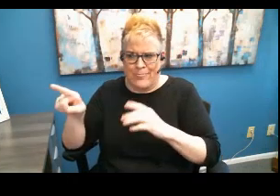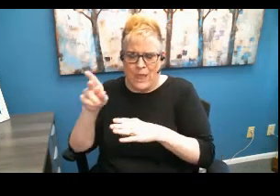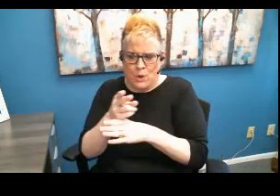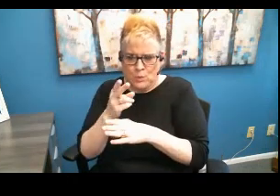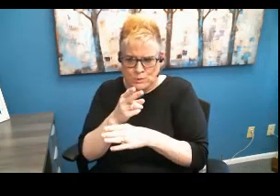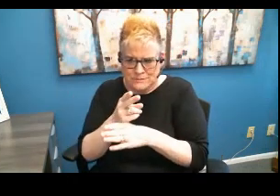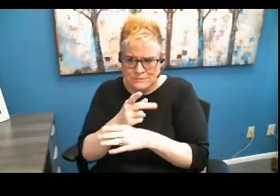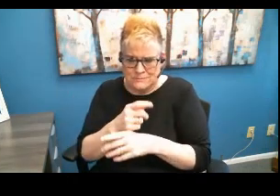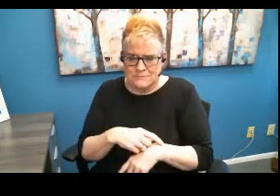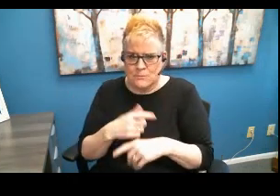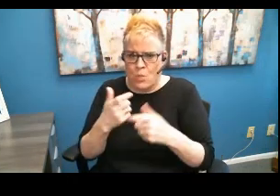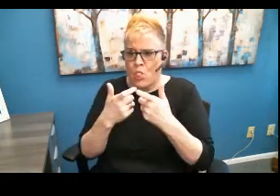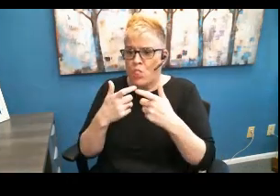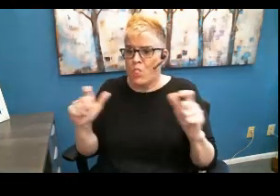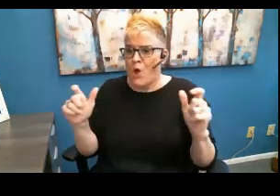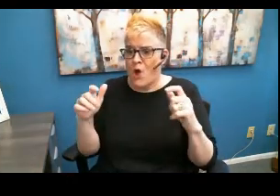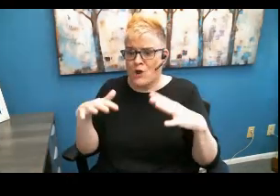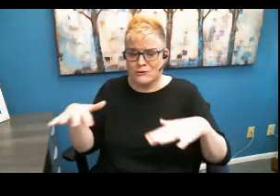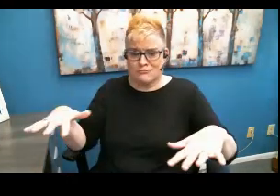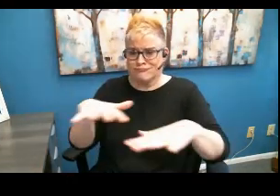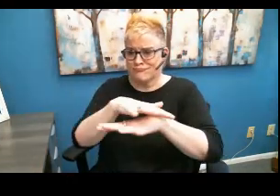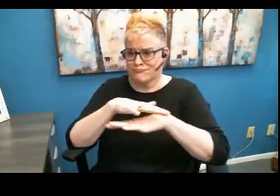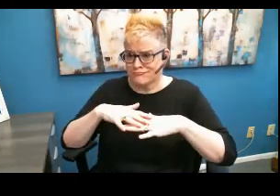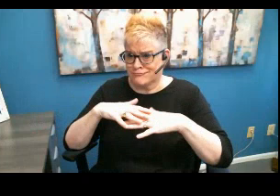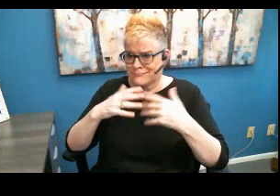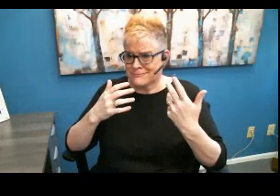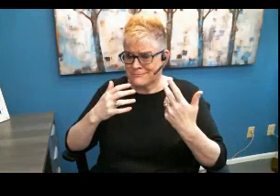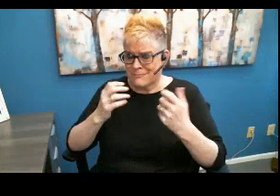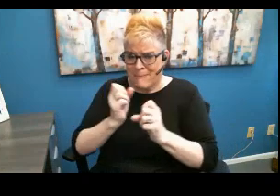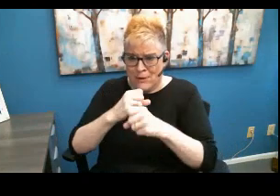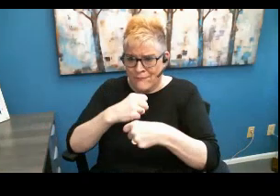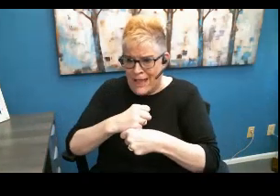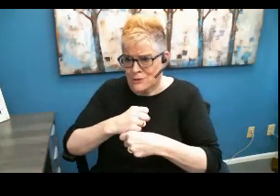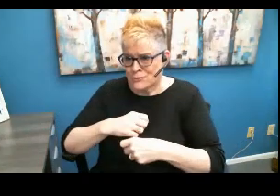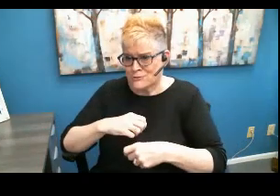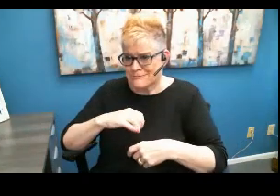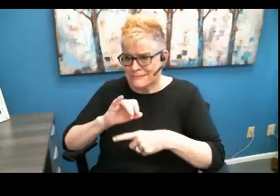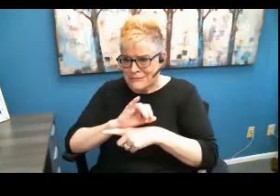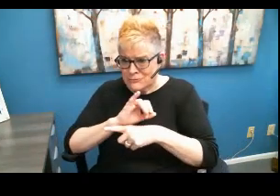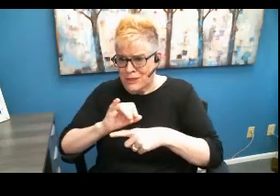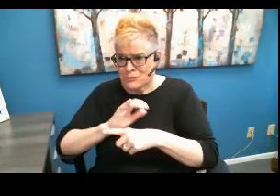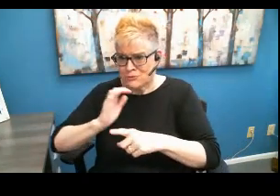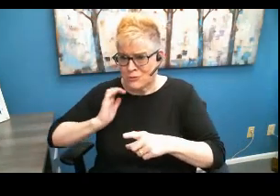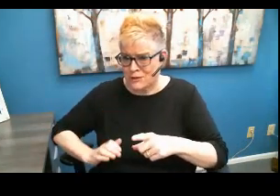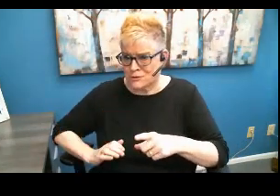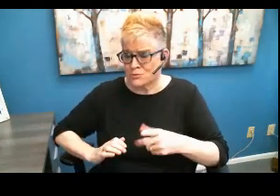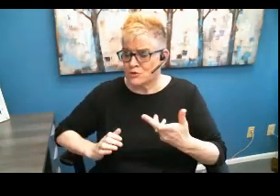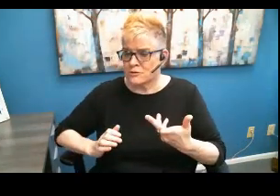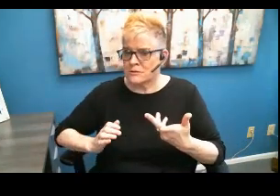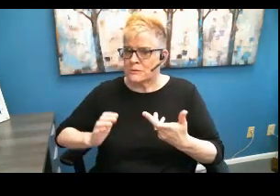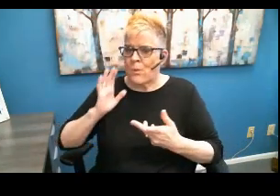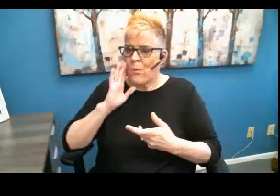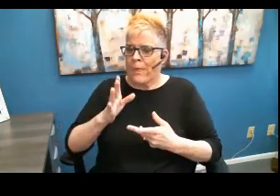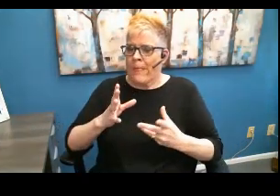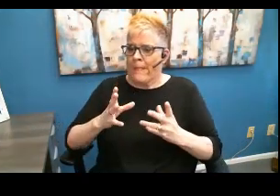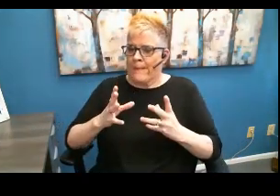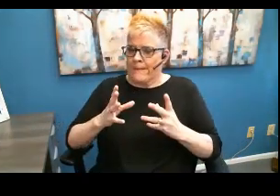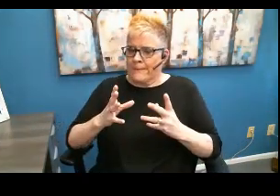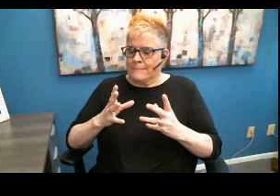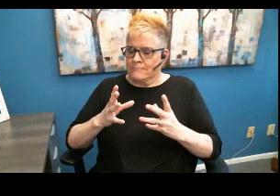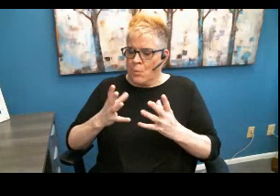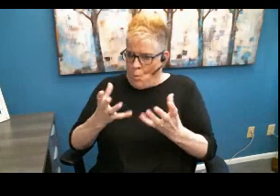electric generation facilities and other manufacturing industrial customers will take higher pressure to operate